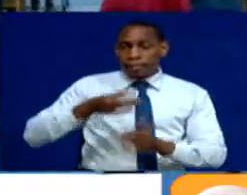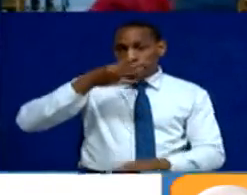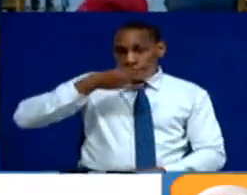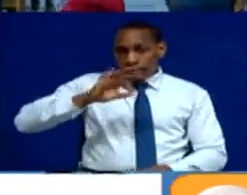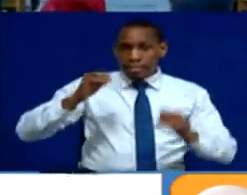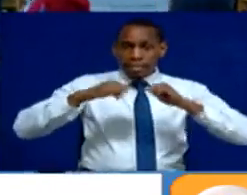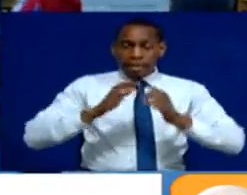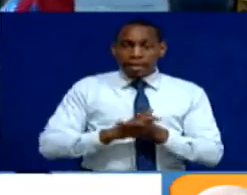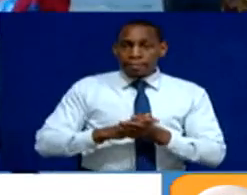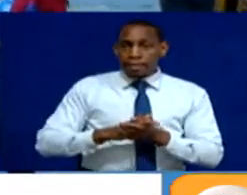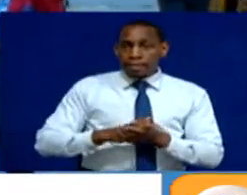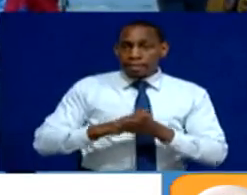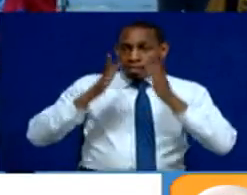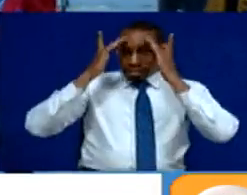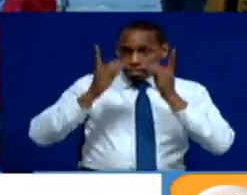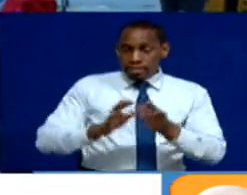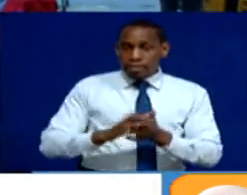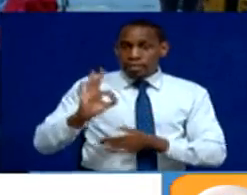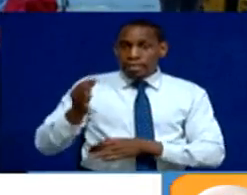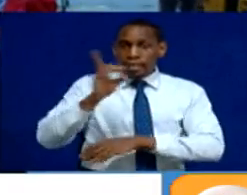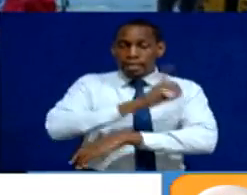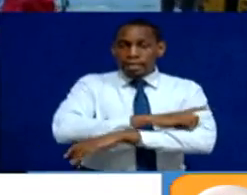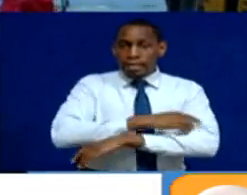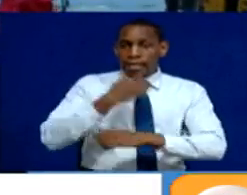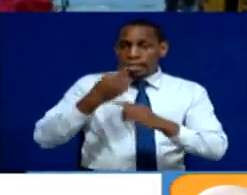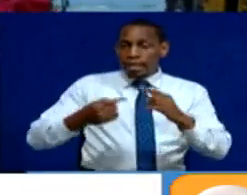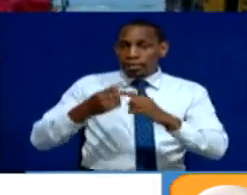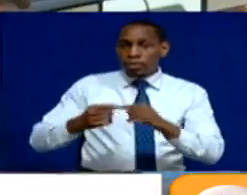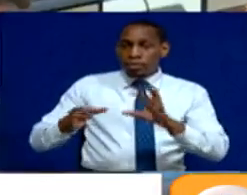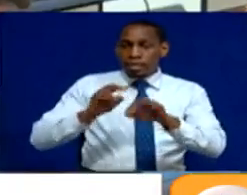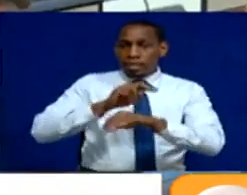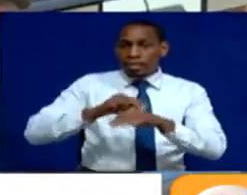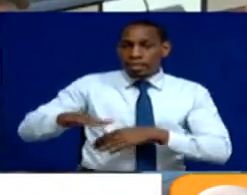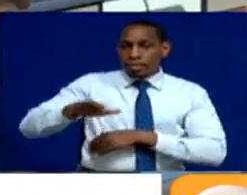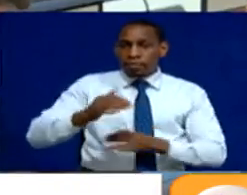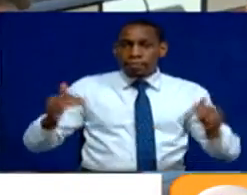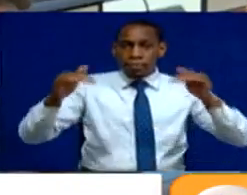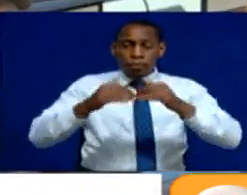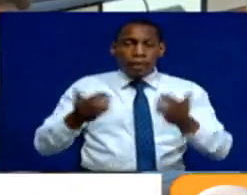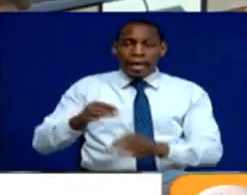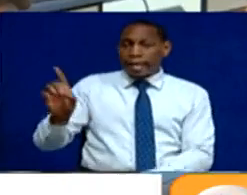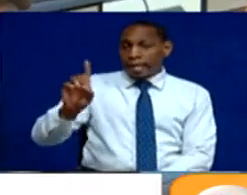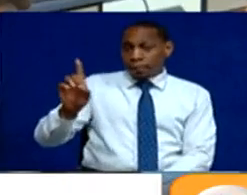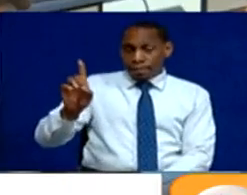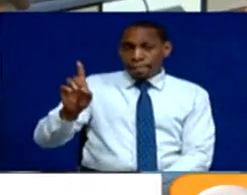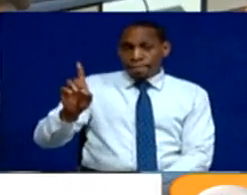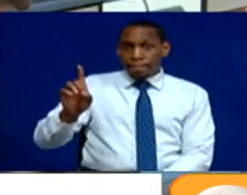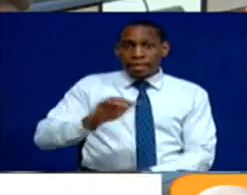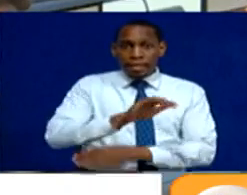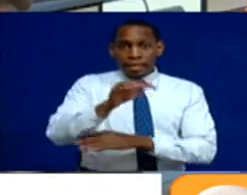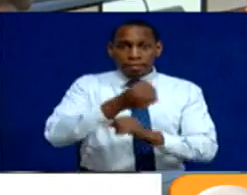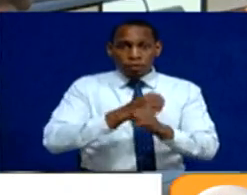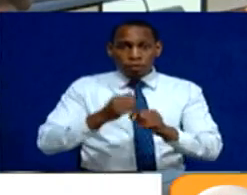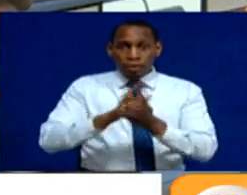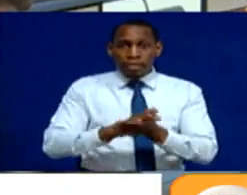Accord. The resolution, which came on the third day of the biennial United Nations Environment Assembly in Nairobi, calls for the